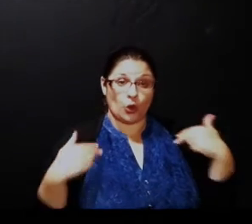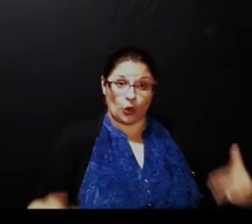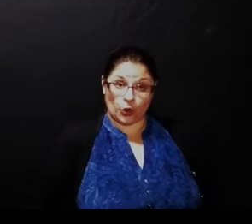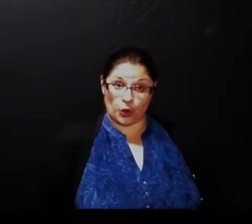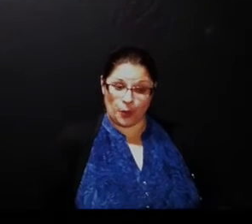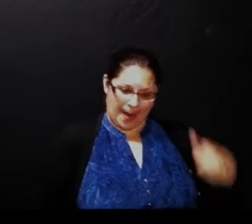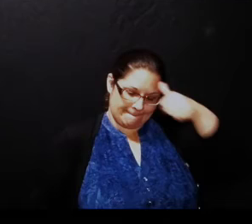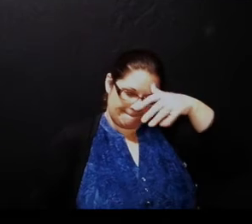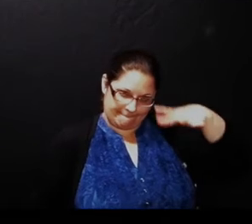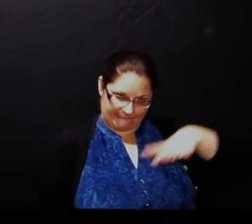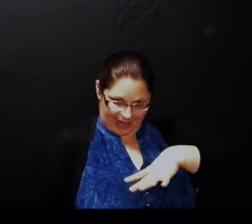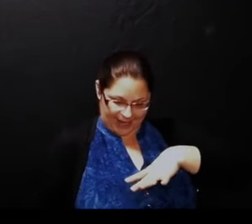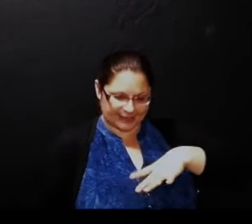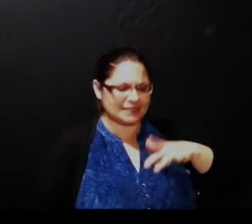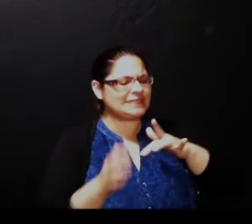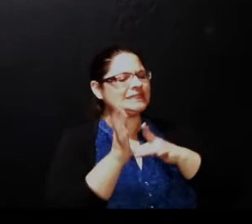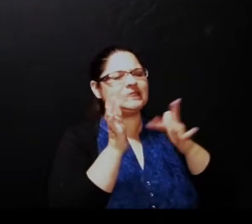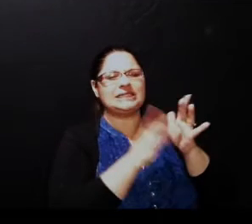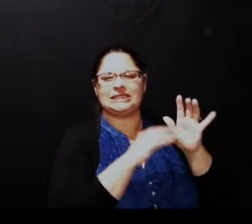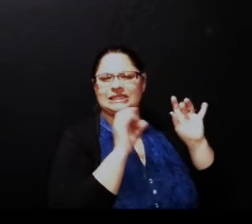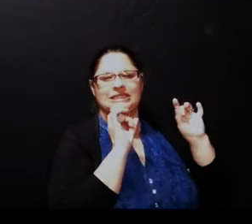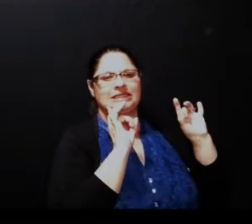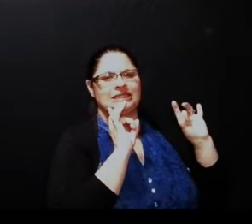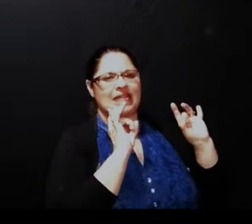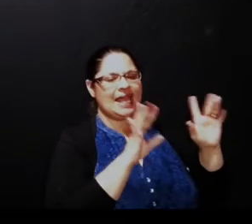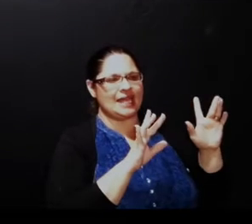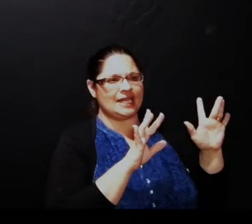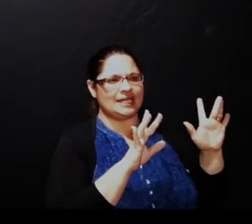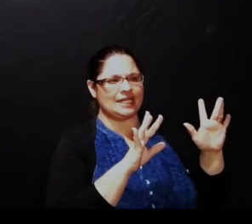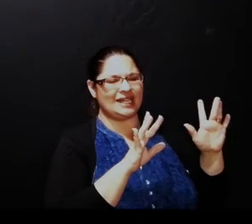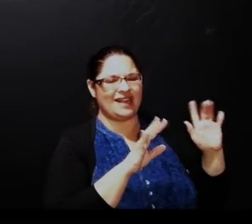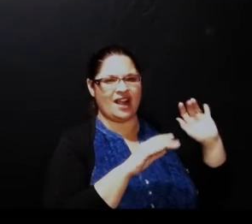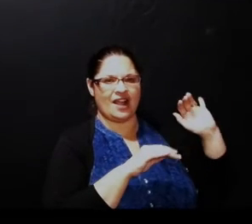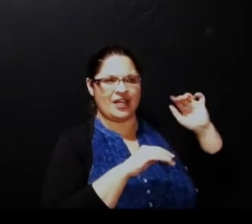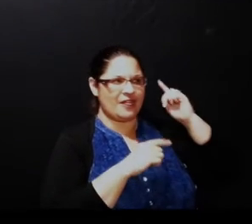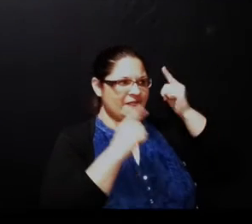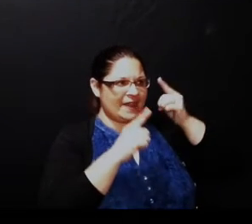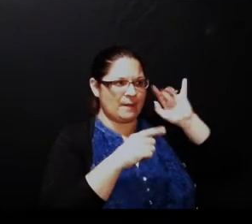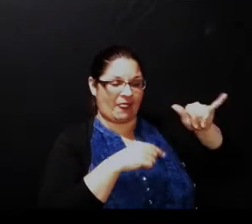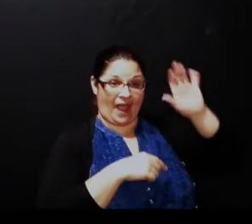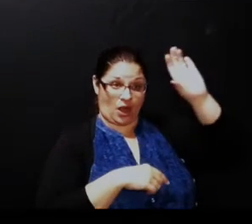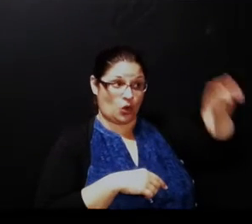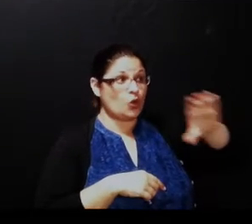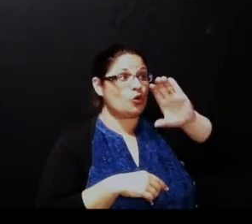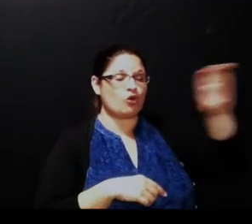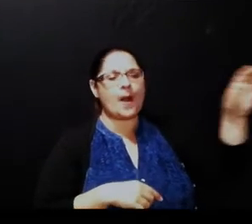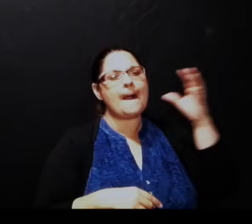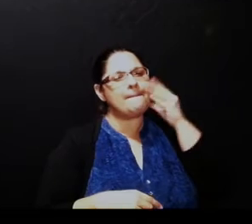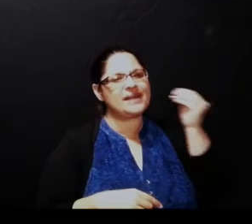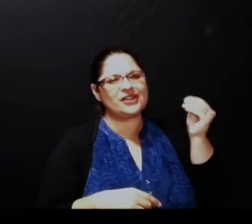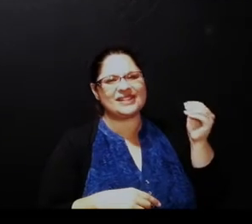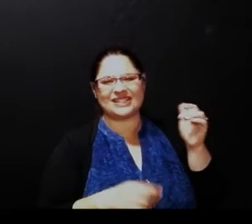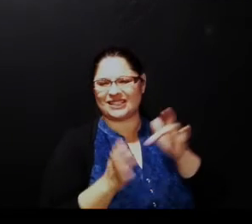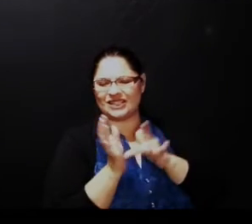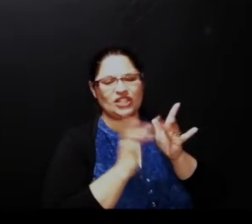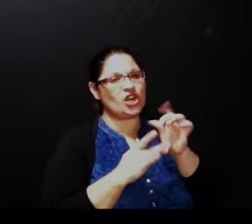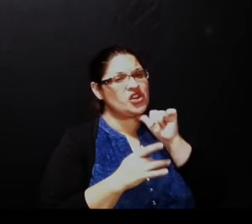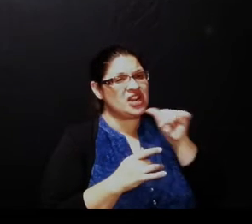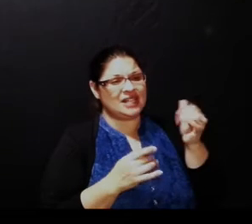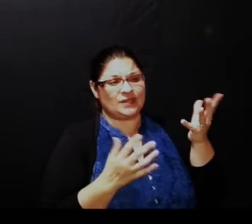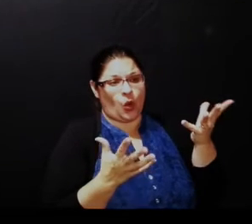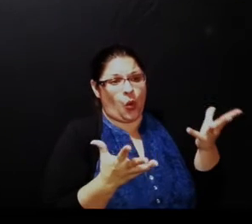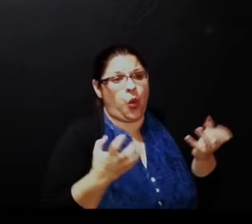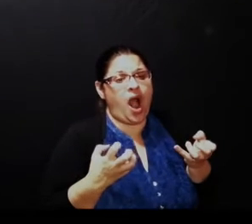cross. Jesus was anxious about the cross. Jesus dreaded the pain of